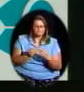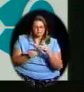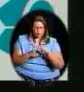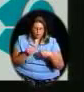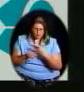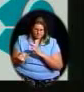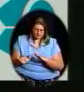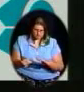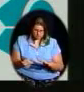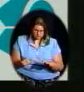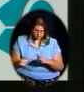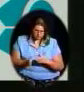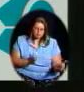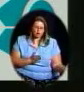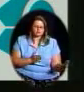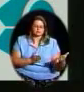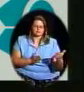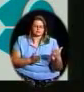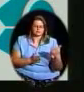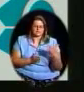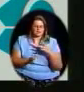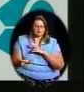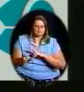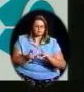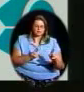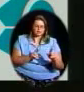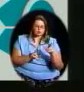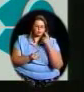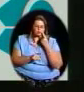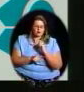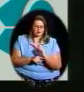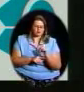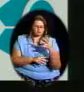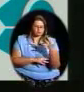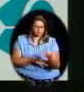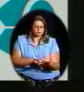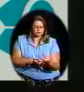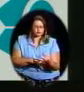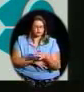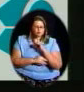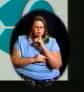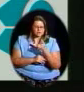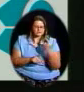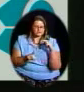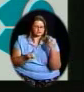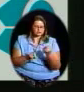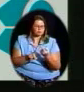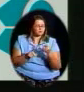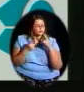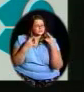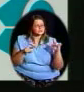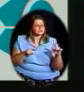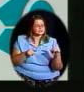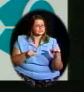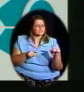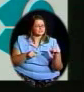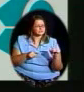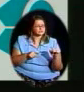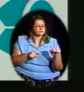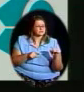keeping on our toes, and the agility is really a key to success. As we wind up a